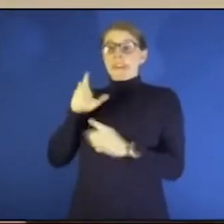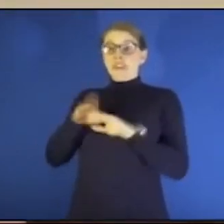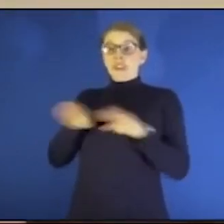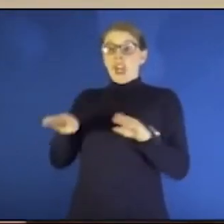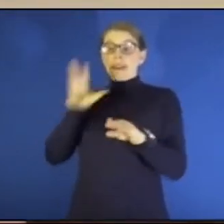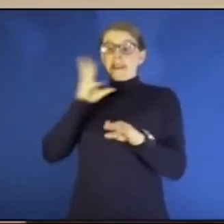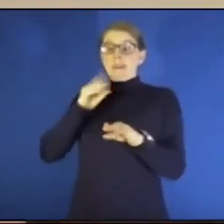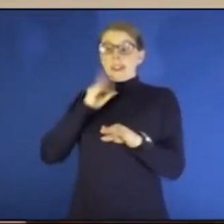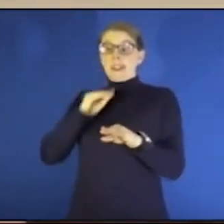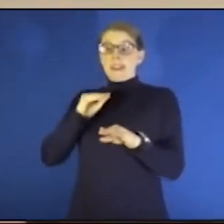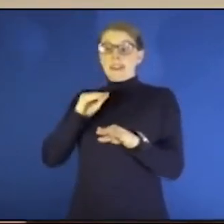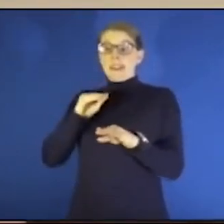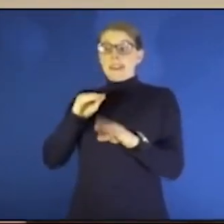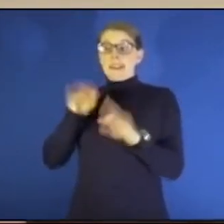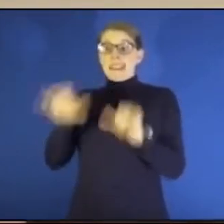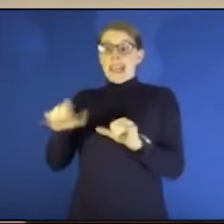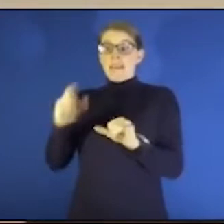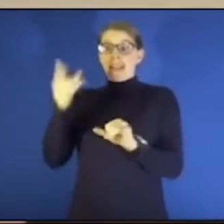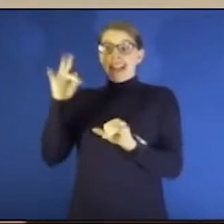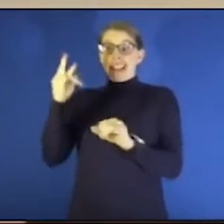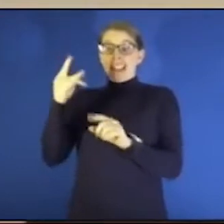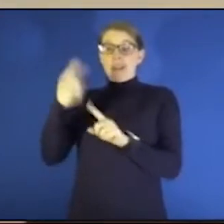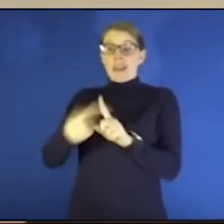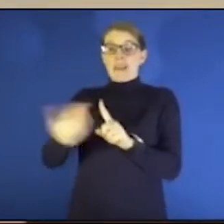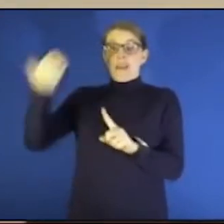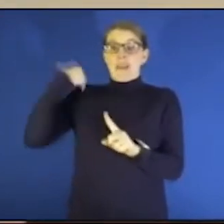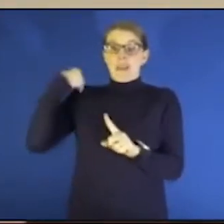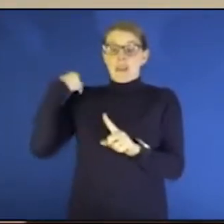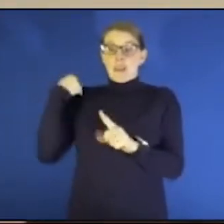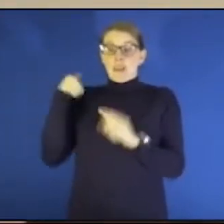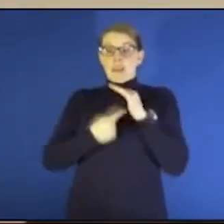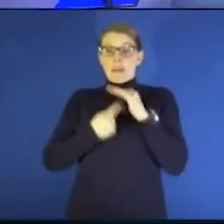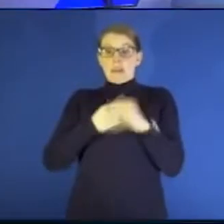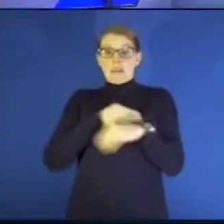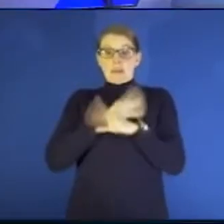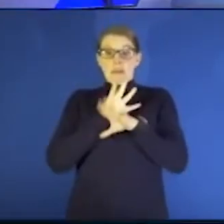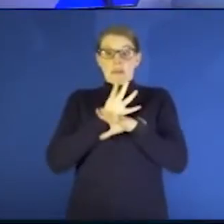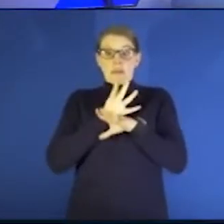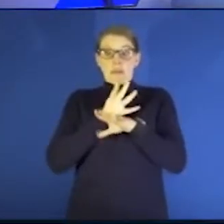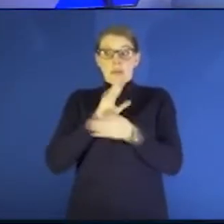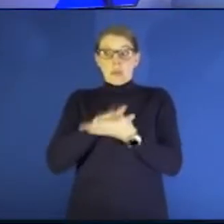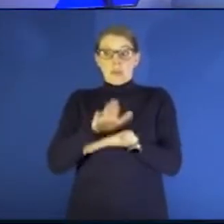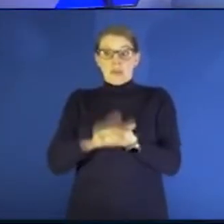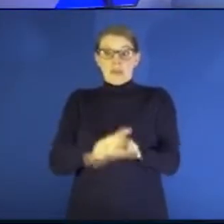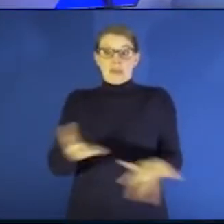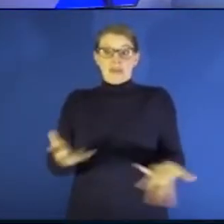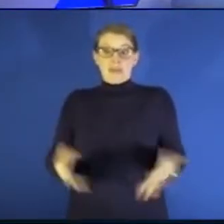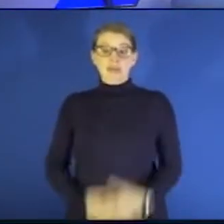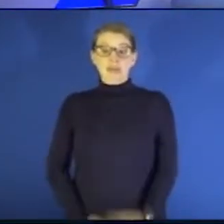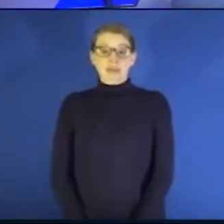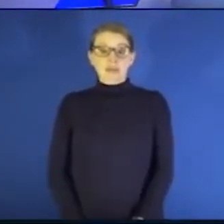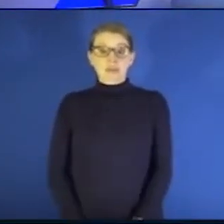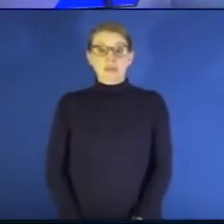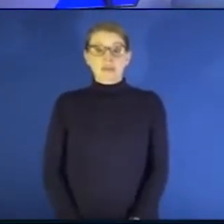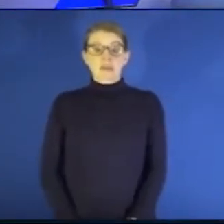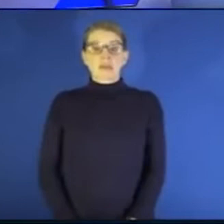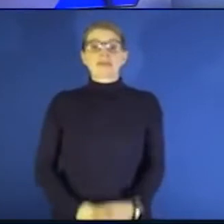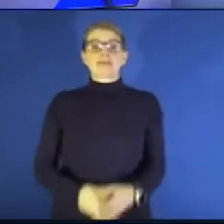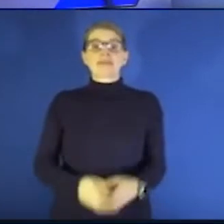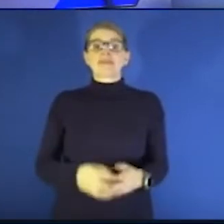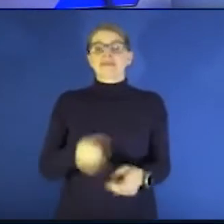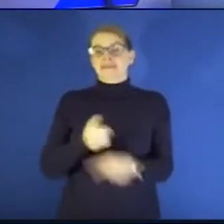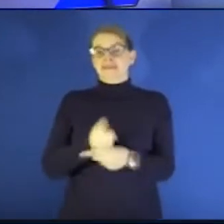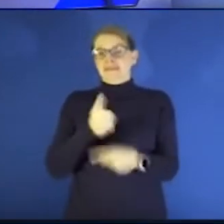months prior. No school, remote, back to that situation. All right, thank you for that. We're going to get to some